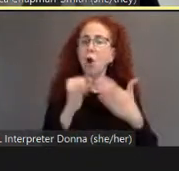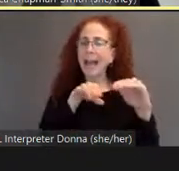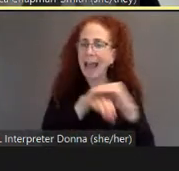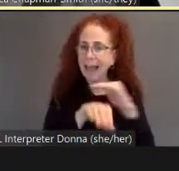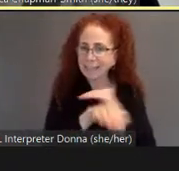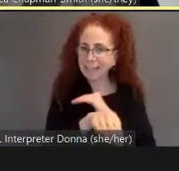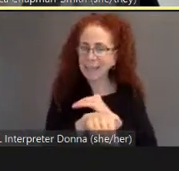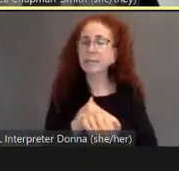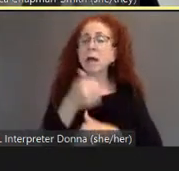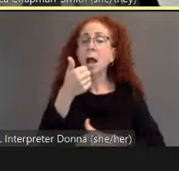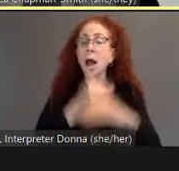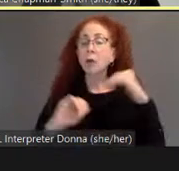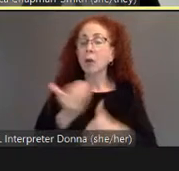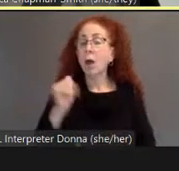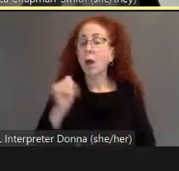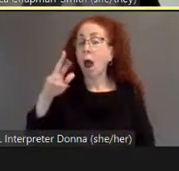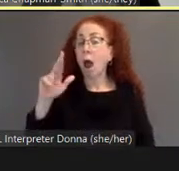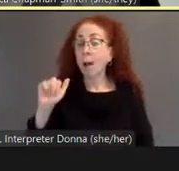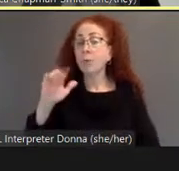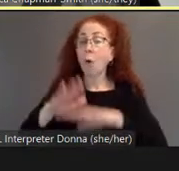Opera on the Mall initiative.